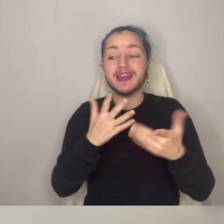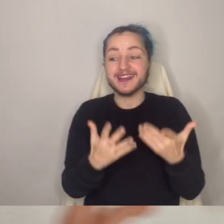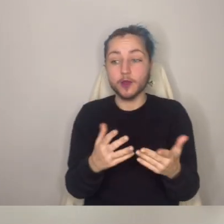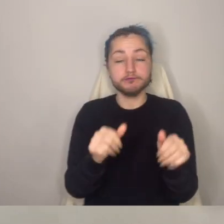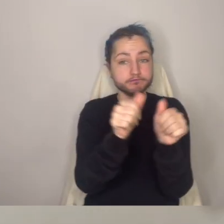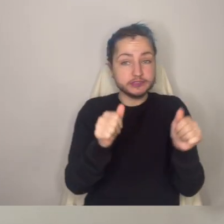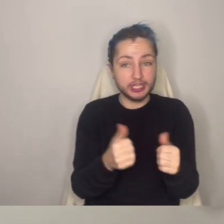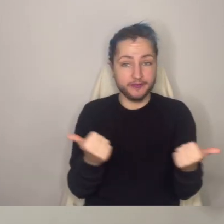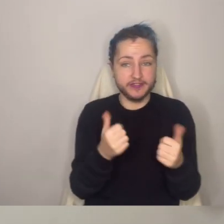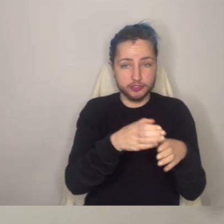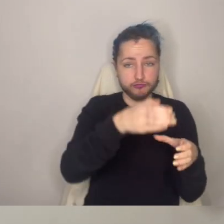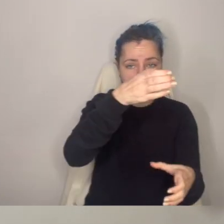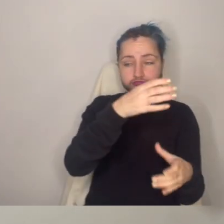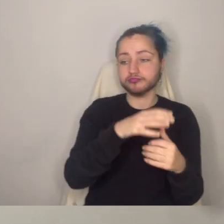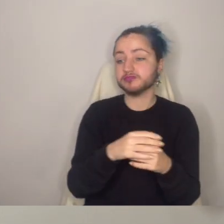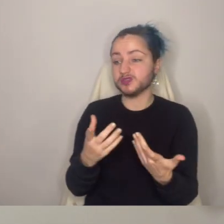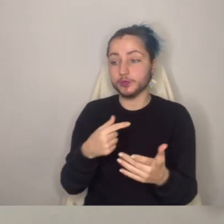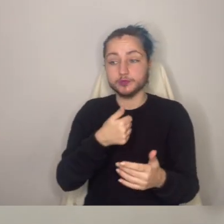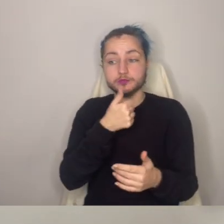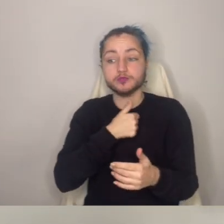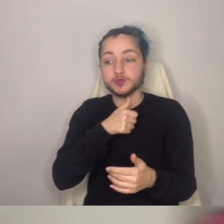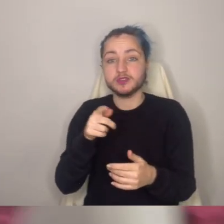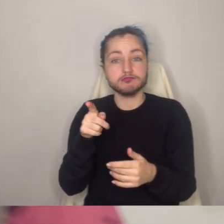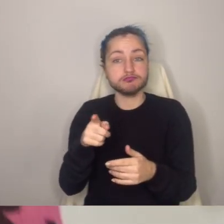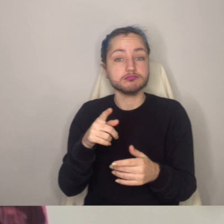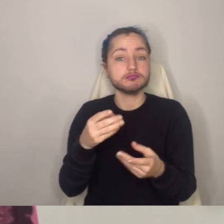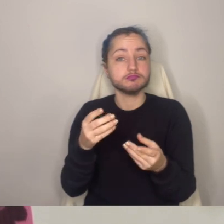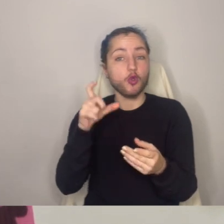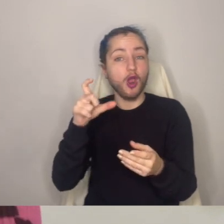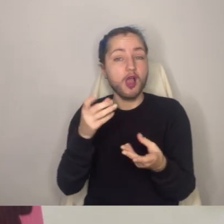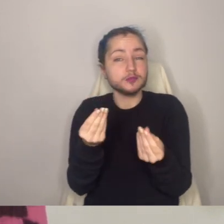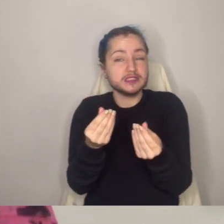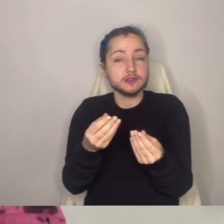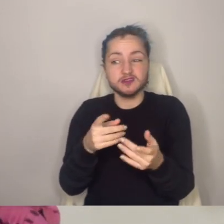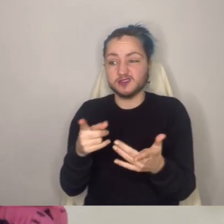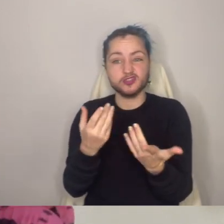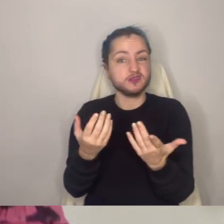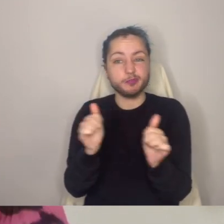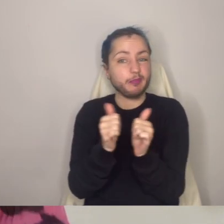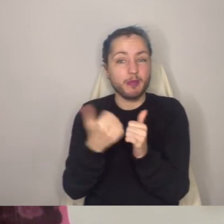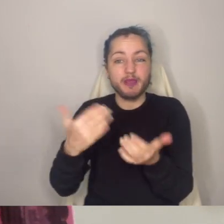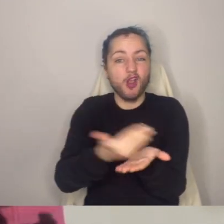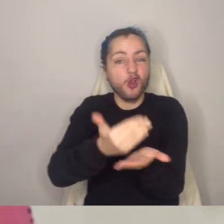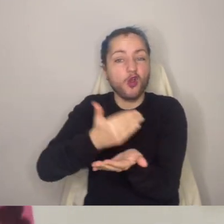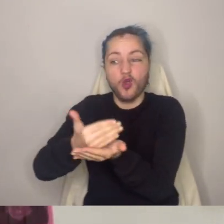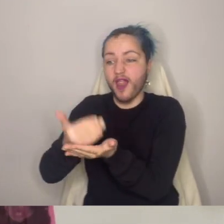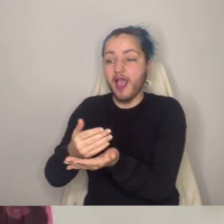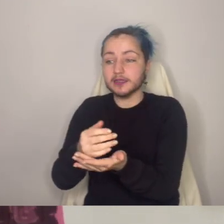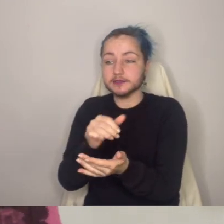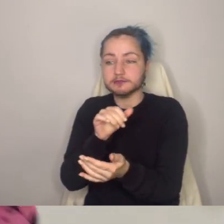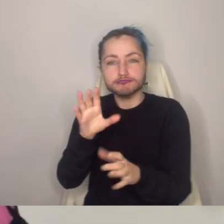collage materials, these are just scraps of papers that I've collected over time.